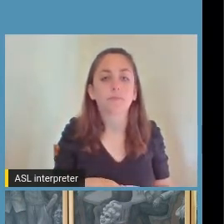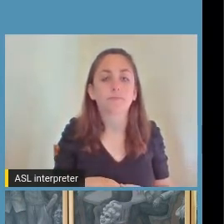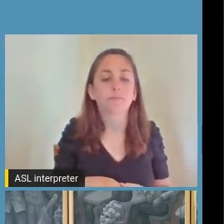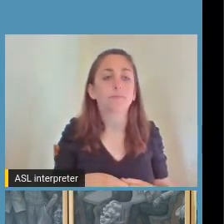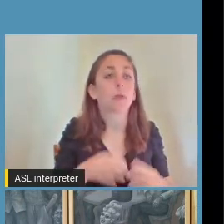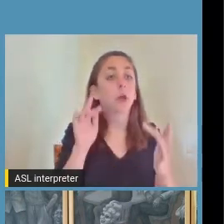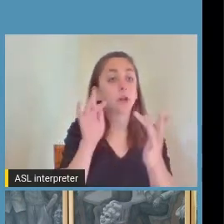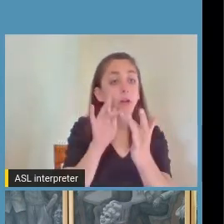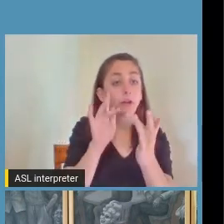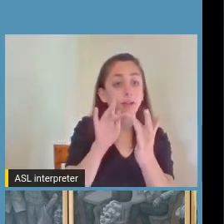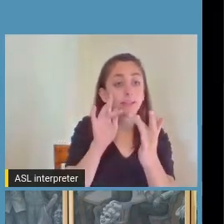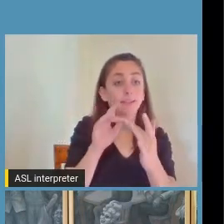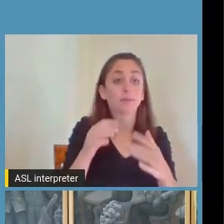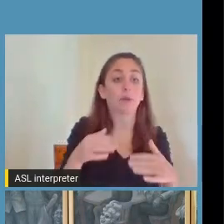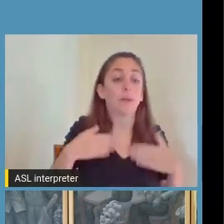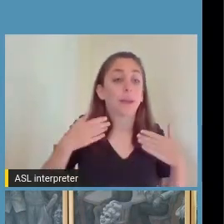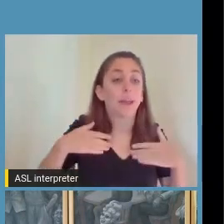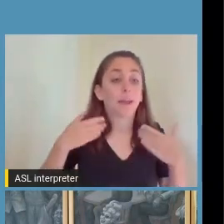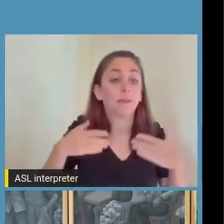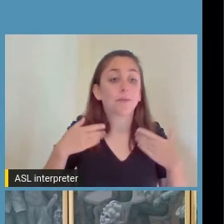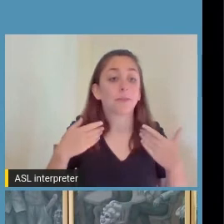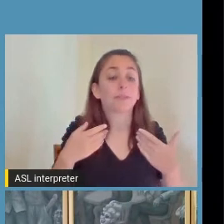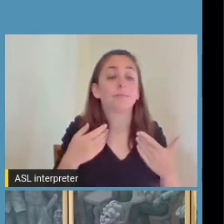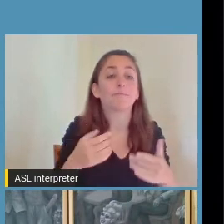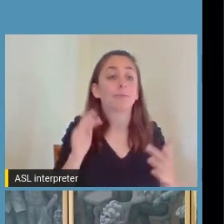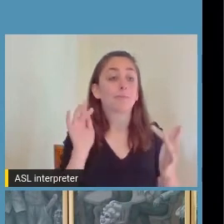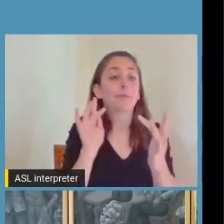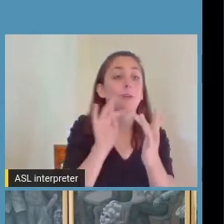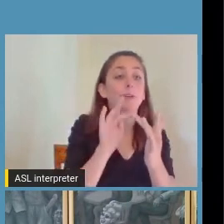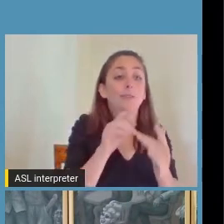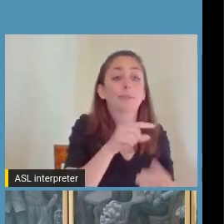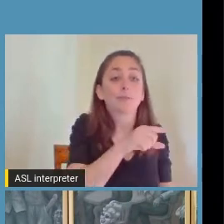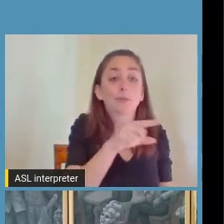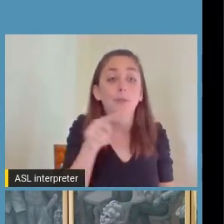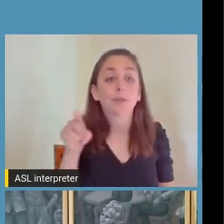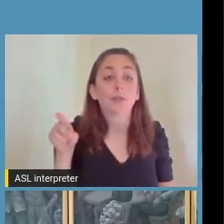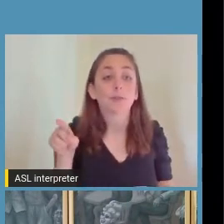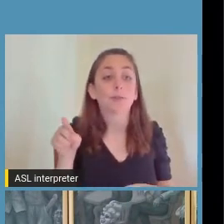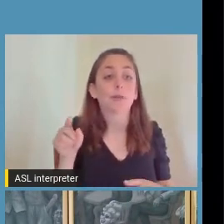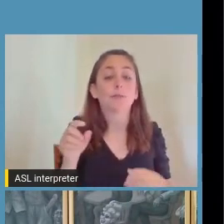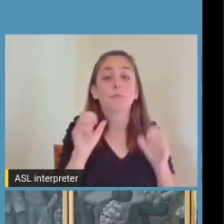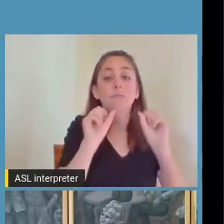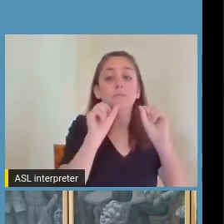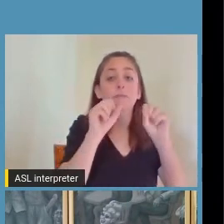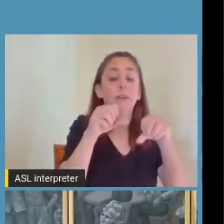have any contact from any of you at any time. Reach me at